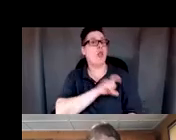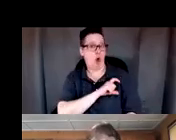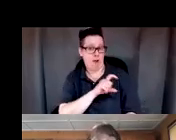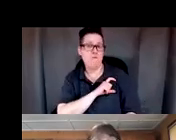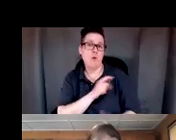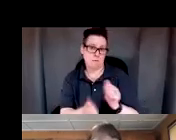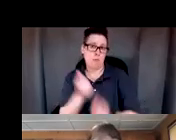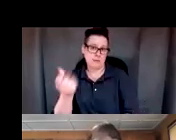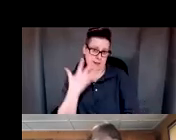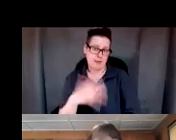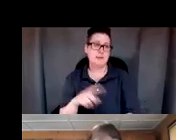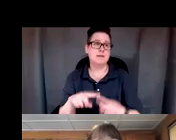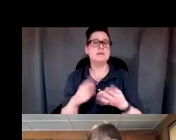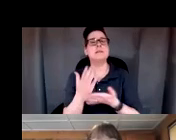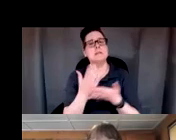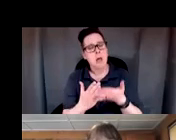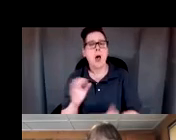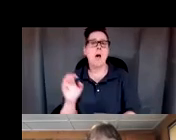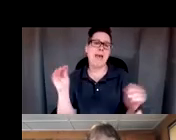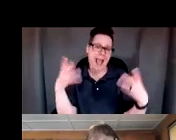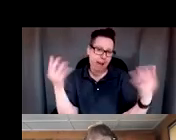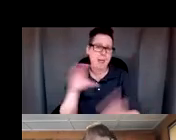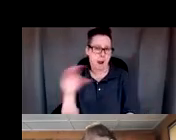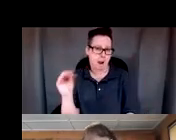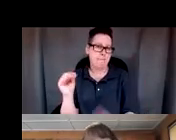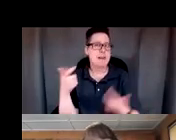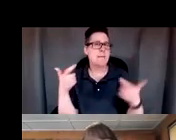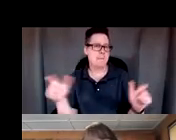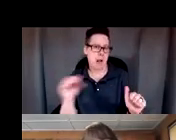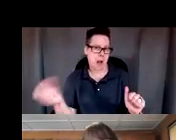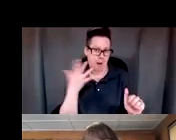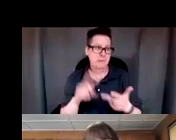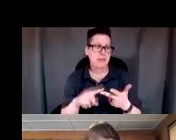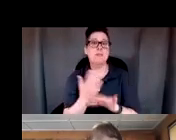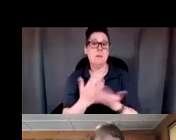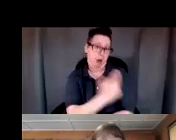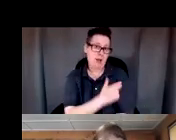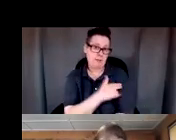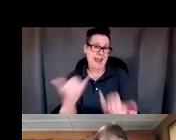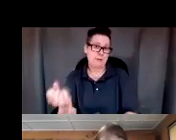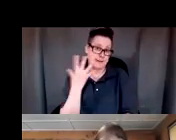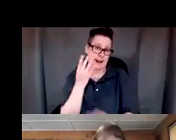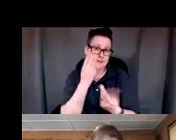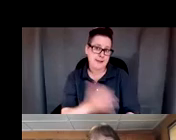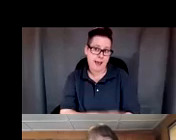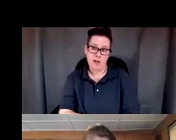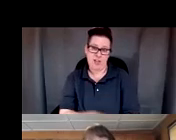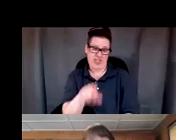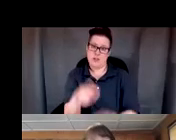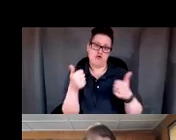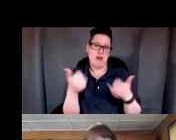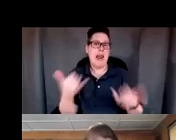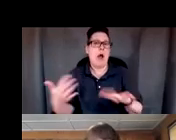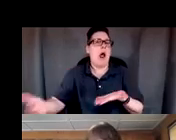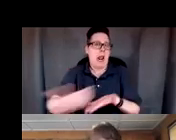primarily, some EMS agencies, generally the bigger ones. I even have hospitals sending me data now. So this is great. We're able to get some